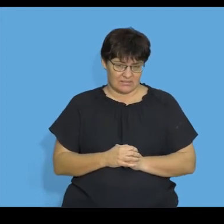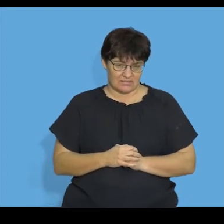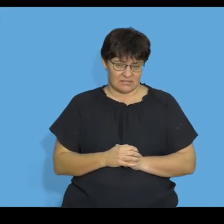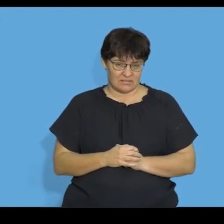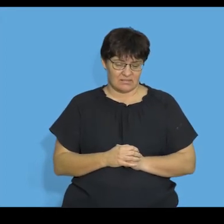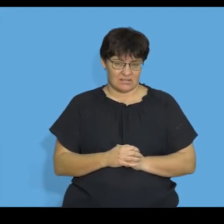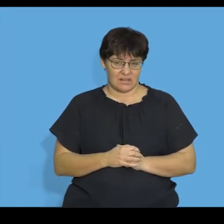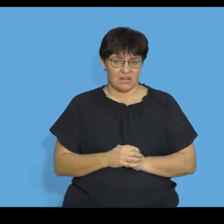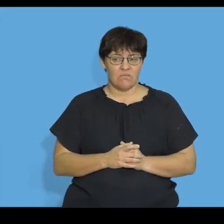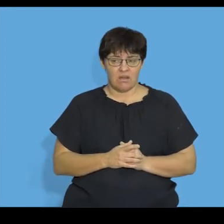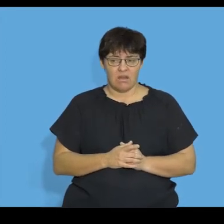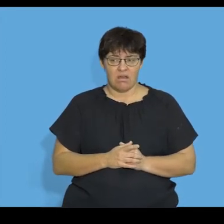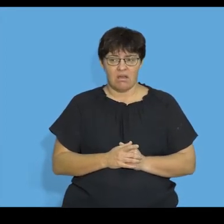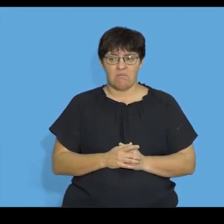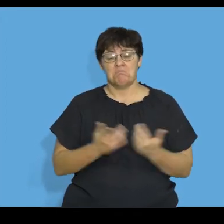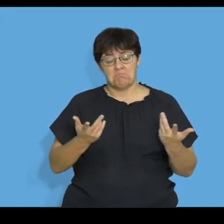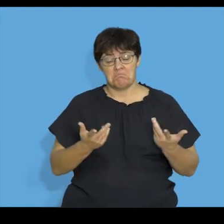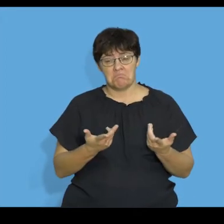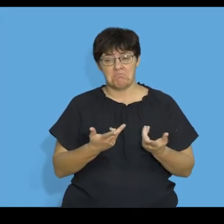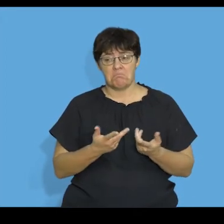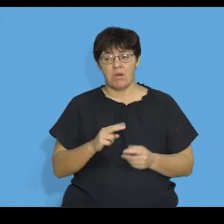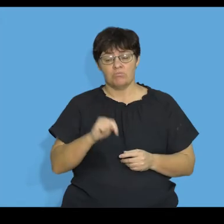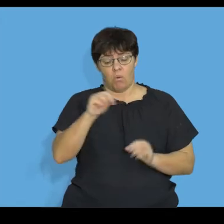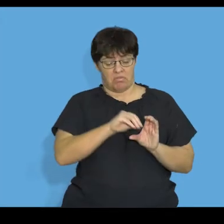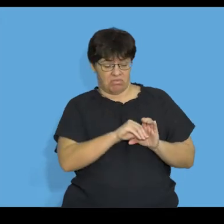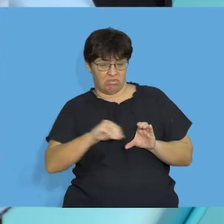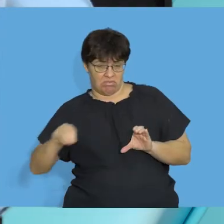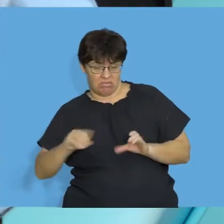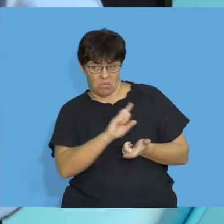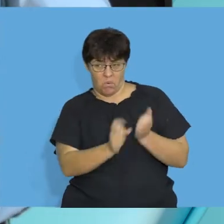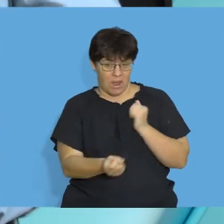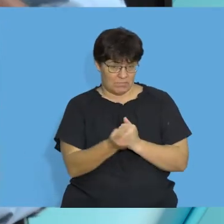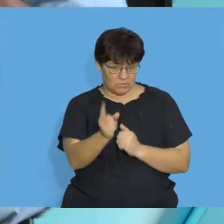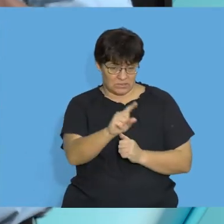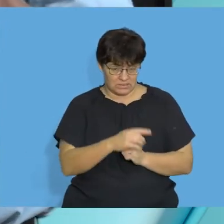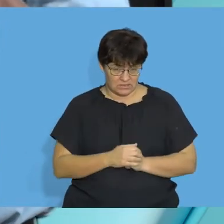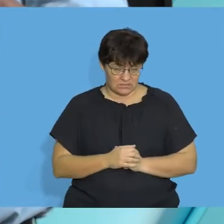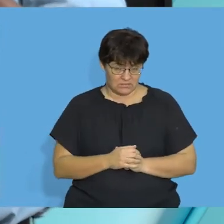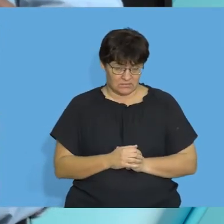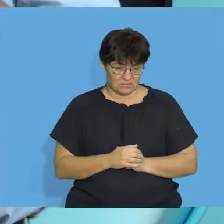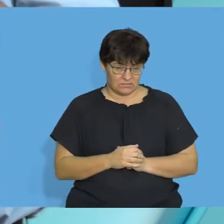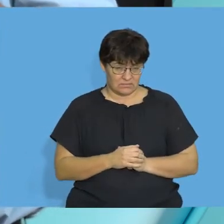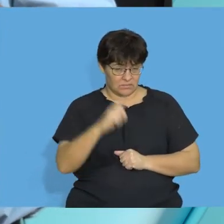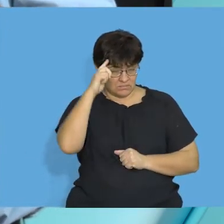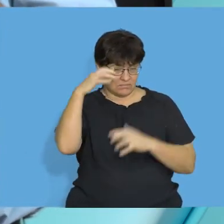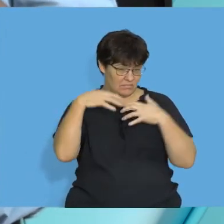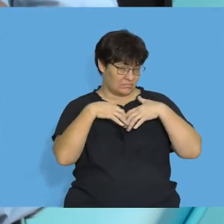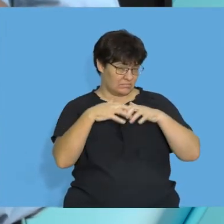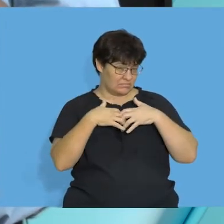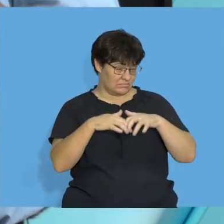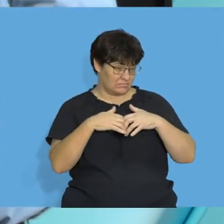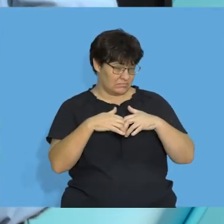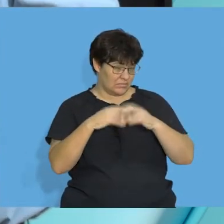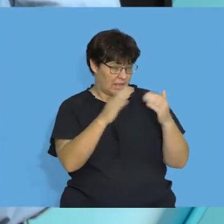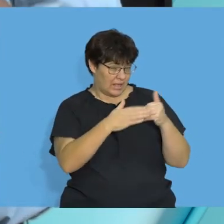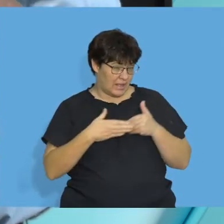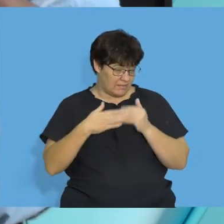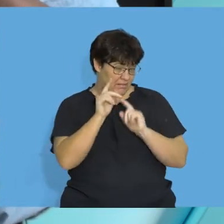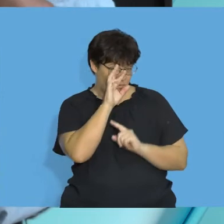that direction. So remember what will happen. Think about it carefully.